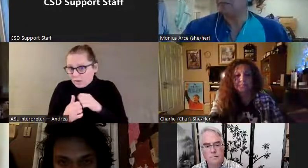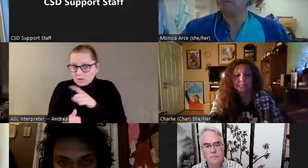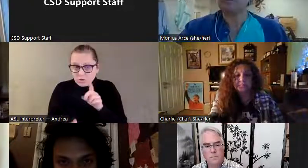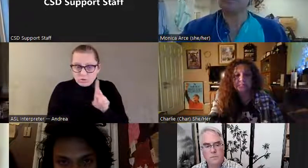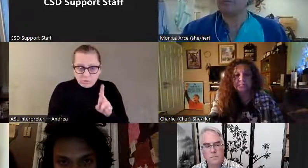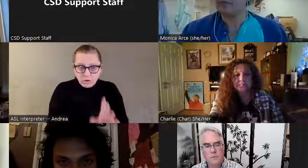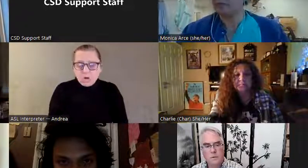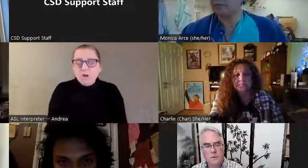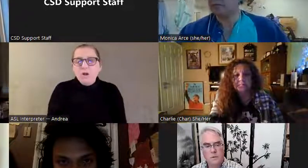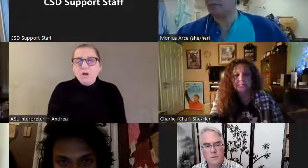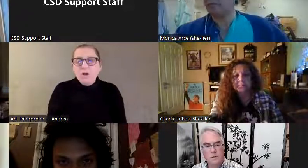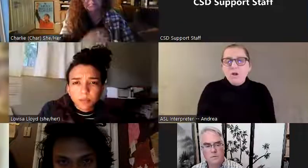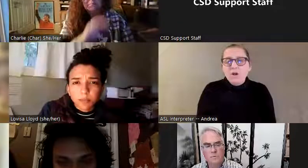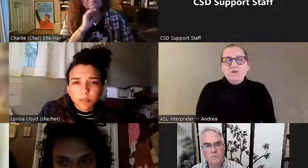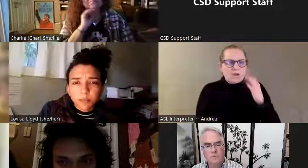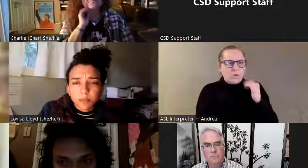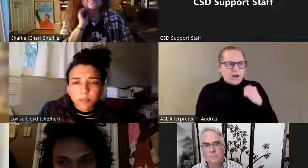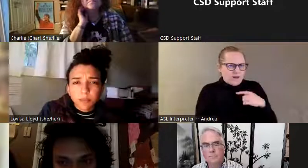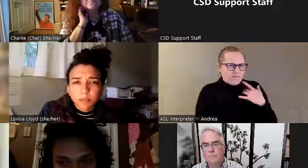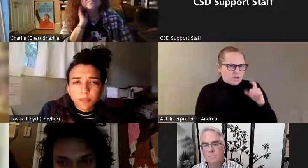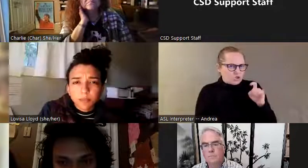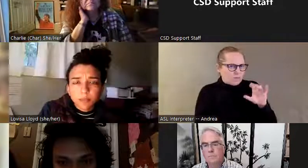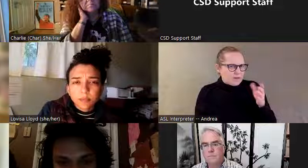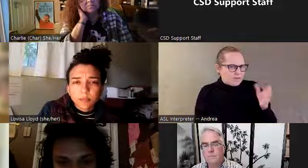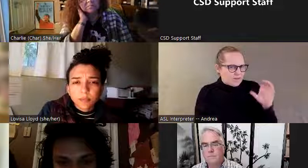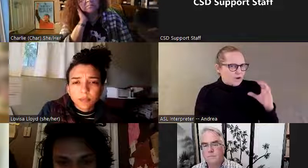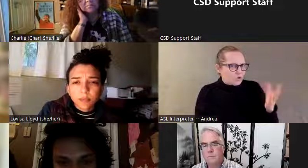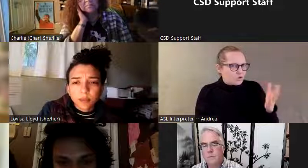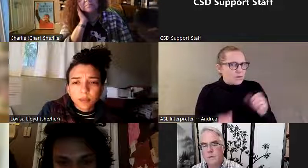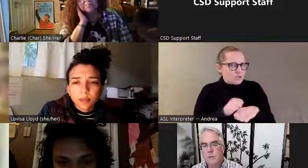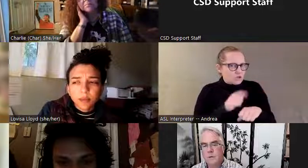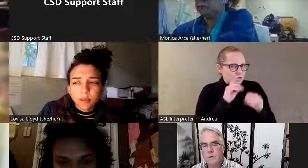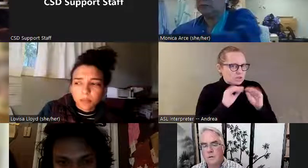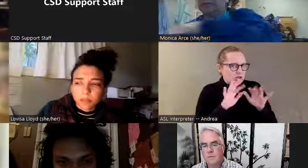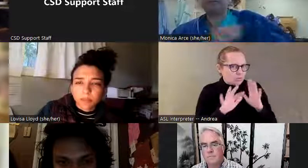And that's why I feel like this should be in there to clarify those things.